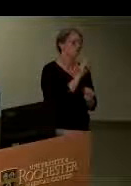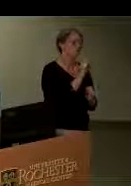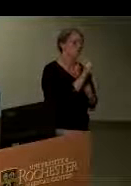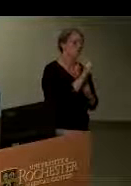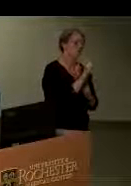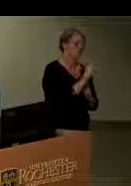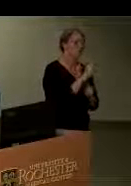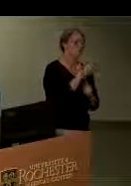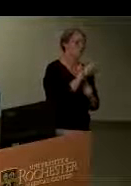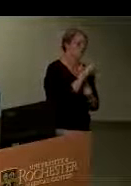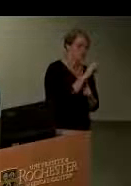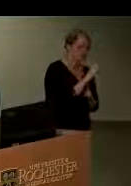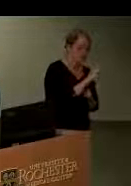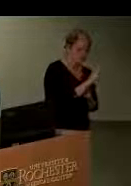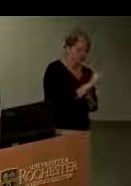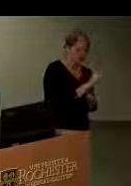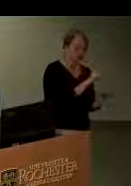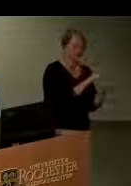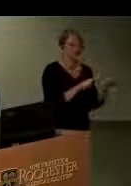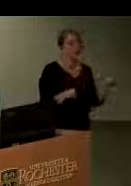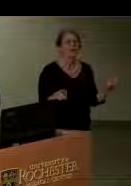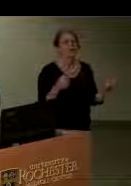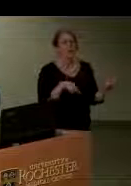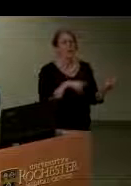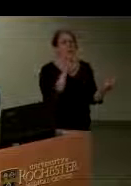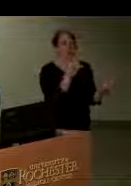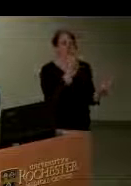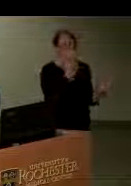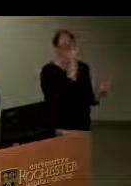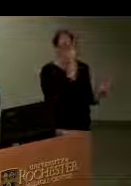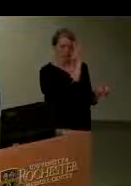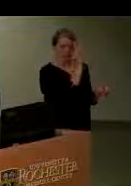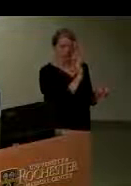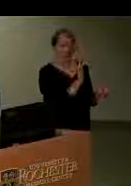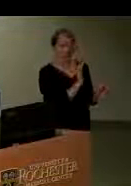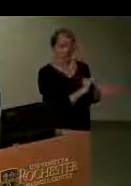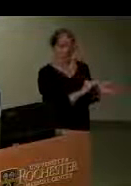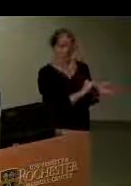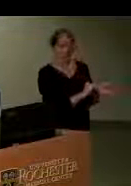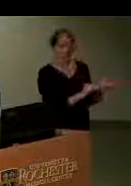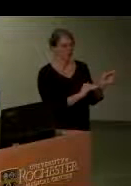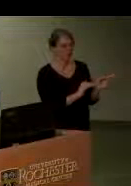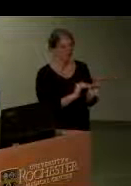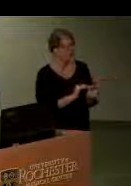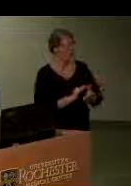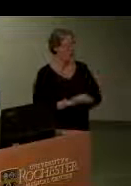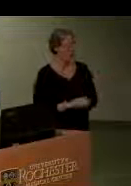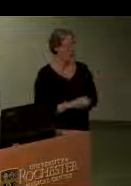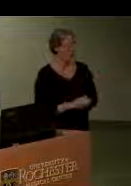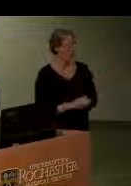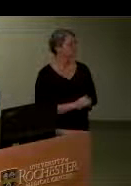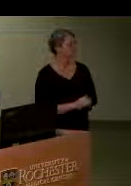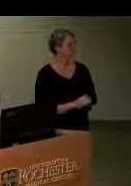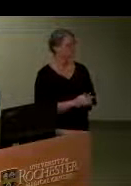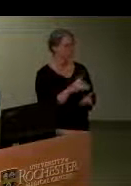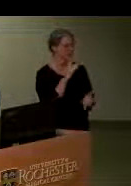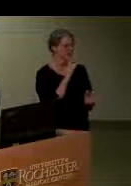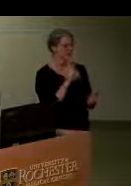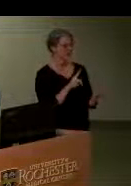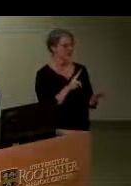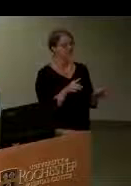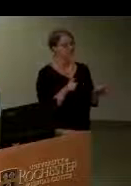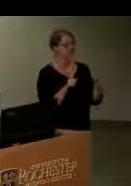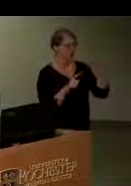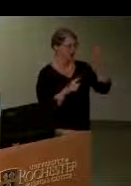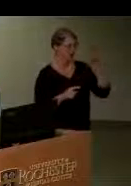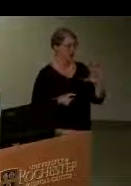Presbyterian. And they were really, really smart doctors. So I said, okay. And I grabbed the guy that